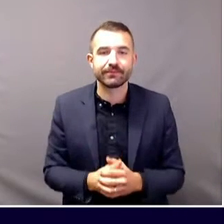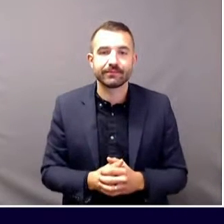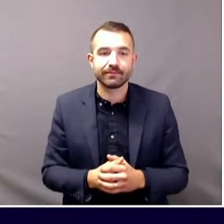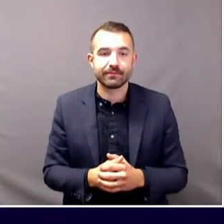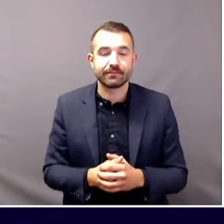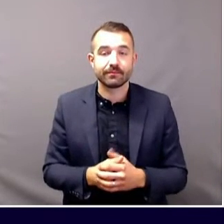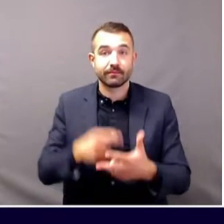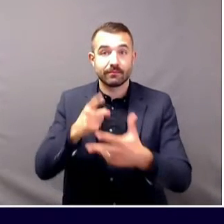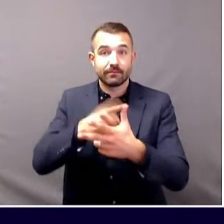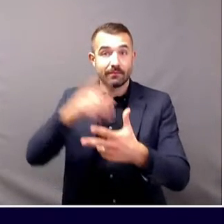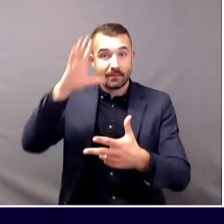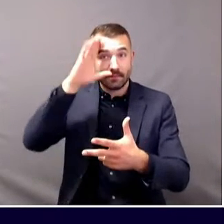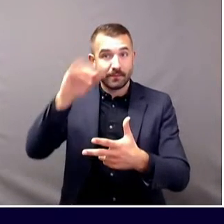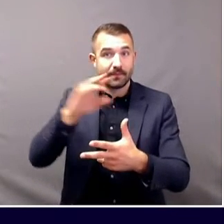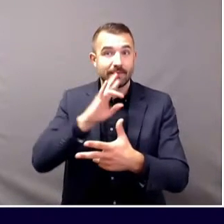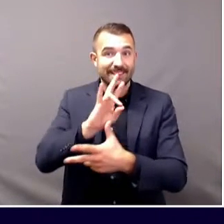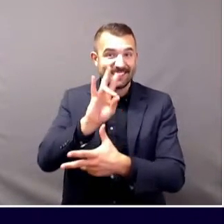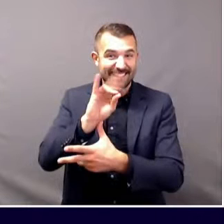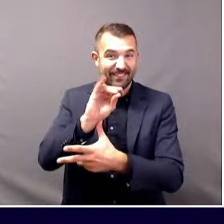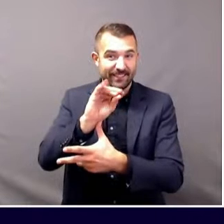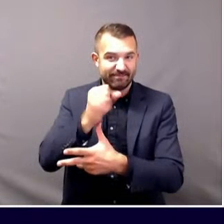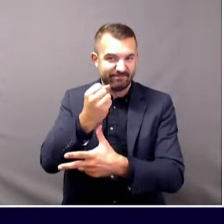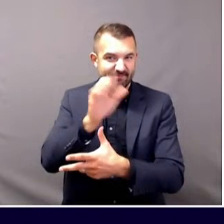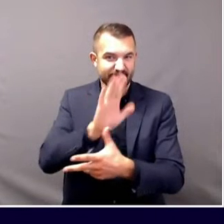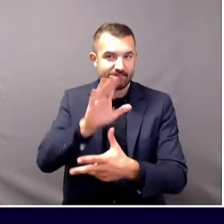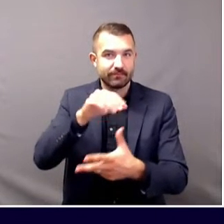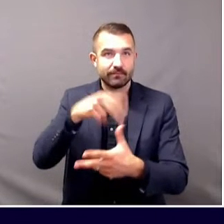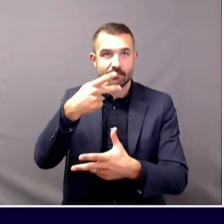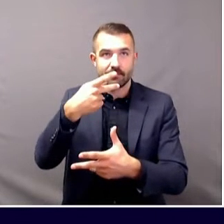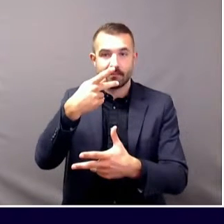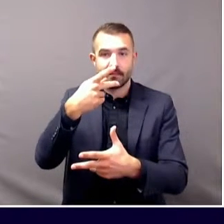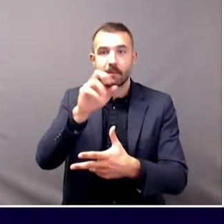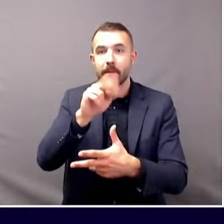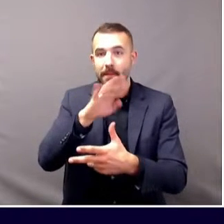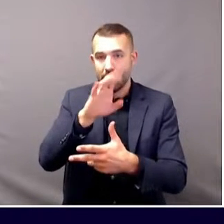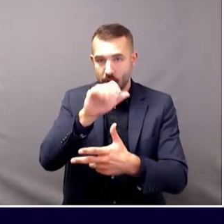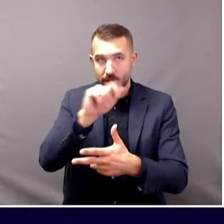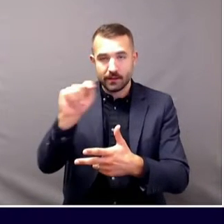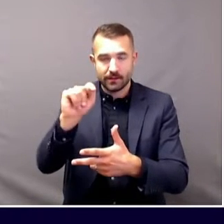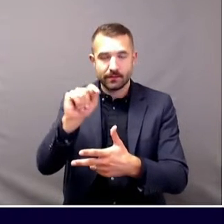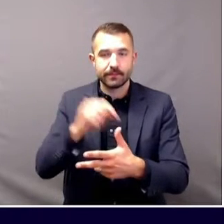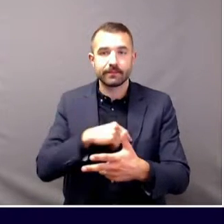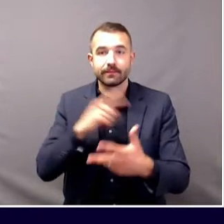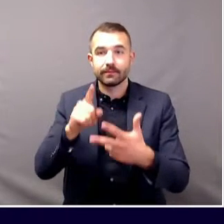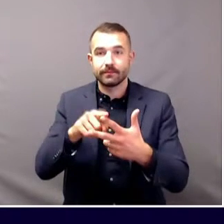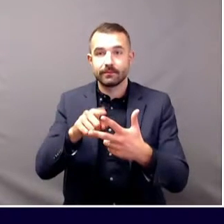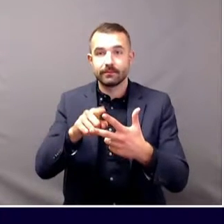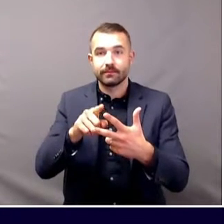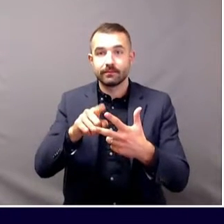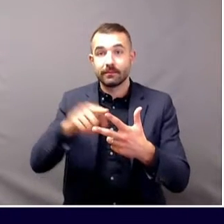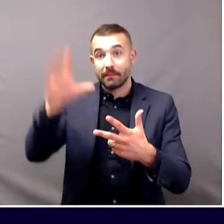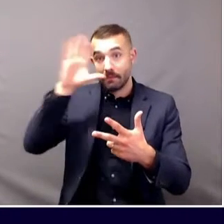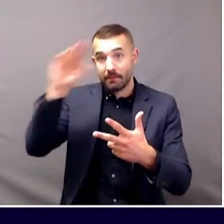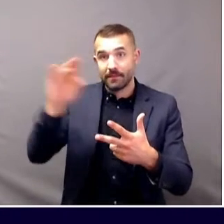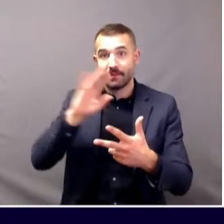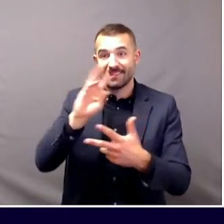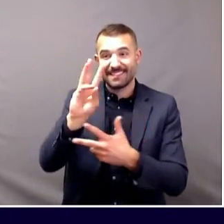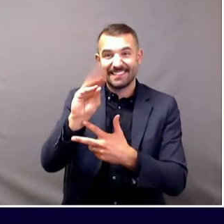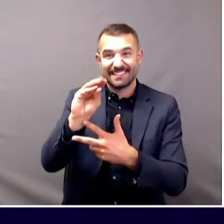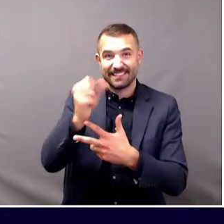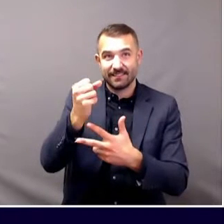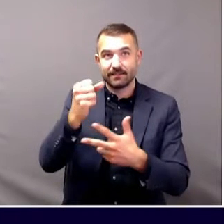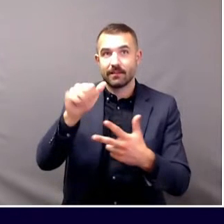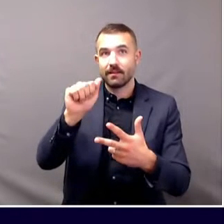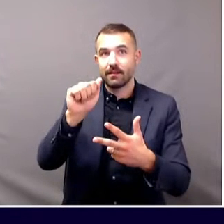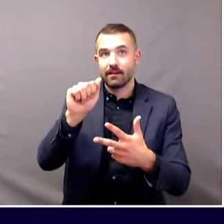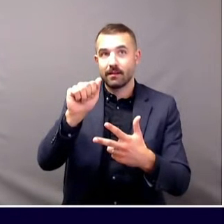a man in his 70s from Penobscot County. Another was also a man in his 70s from Androscoggin County.